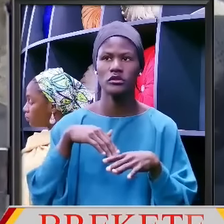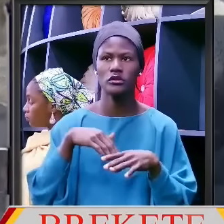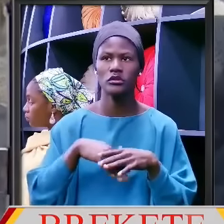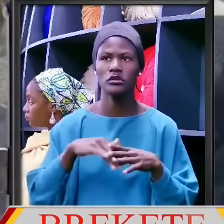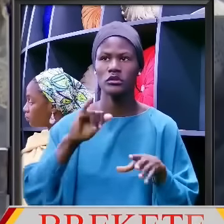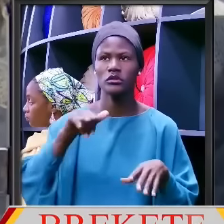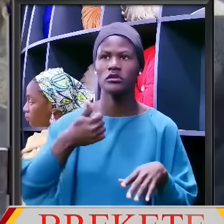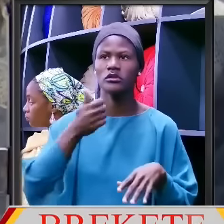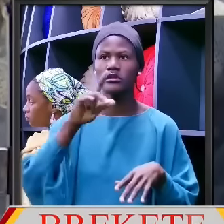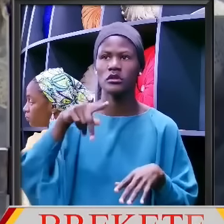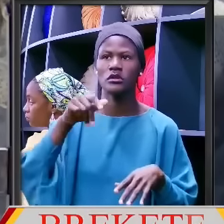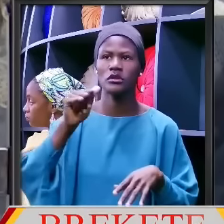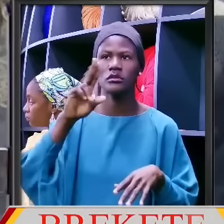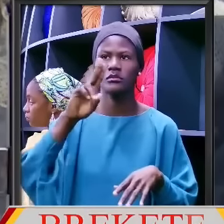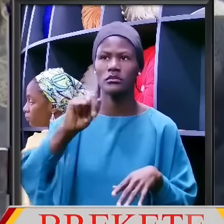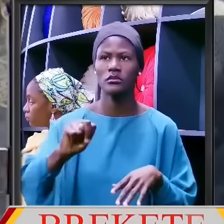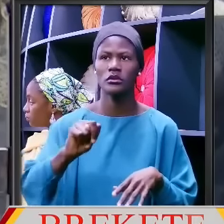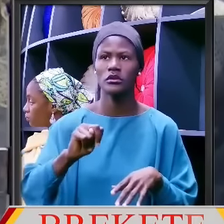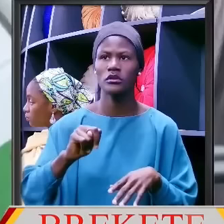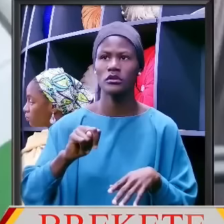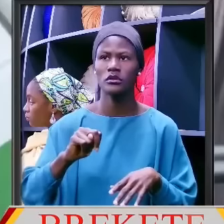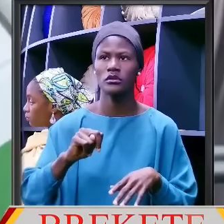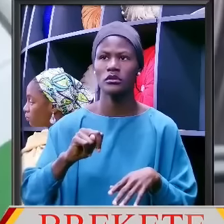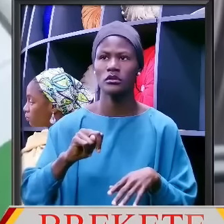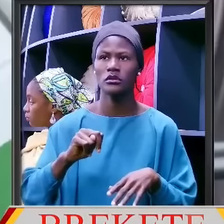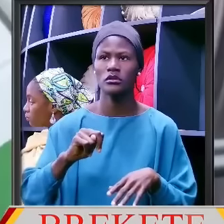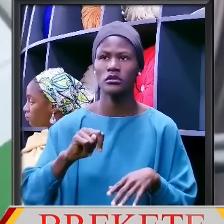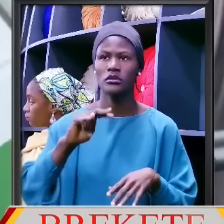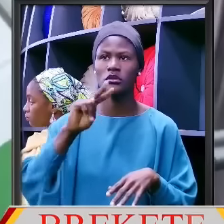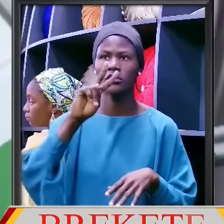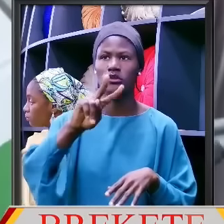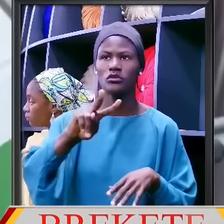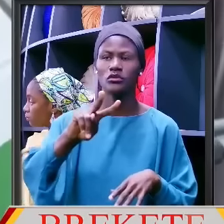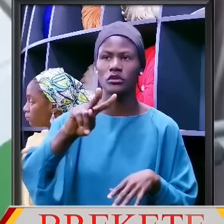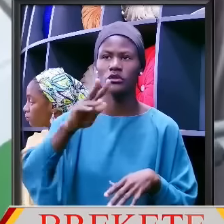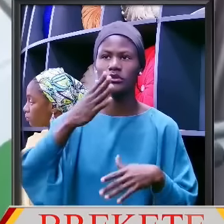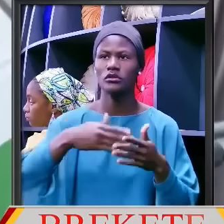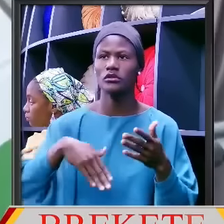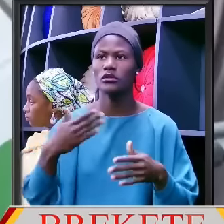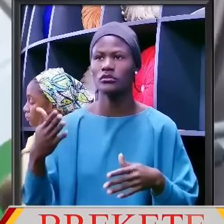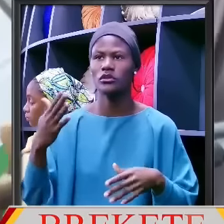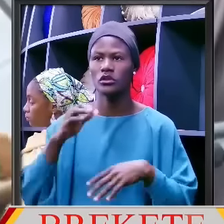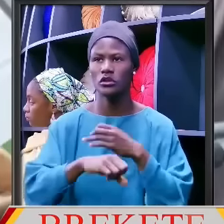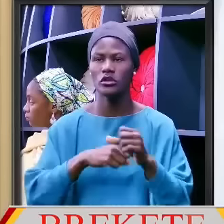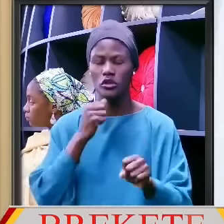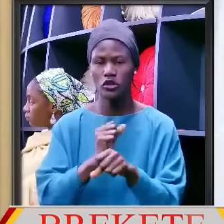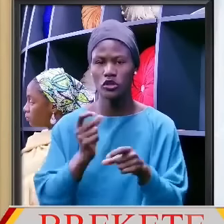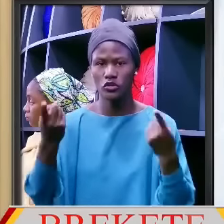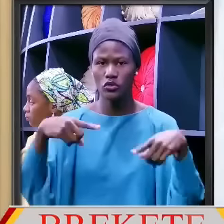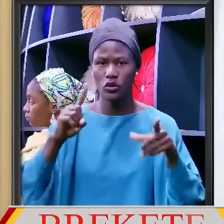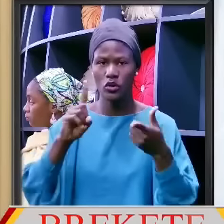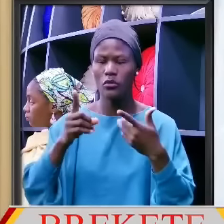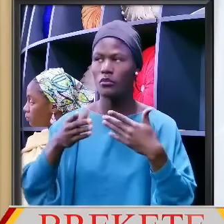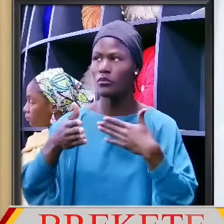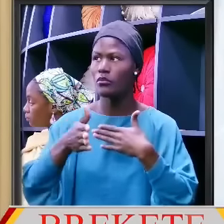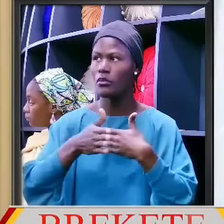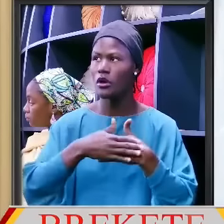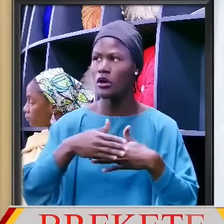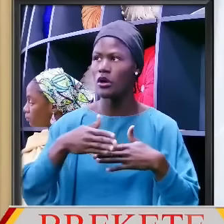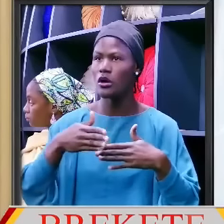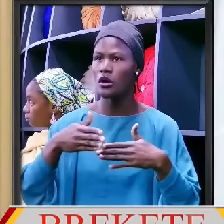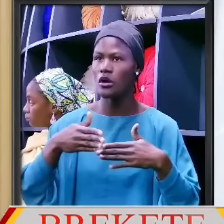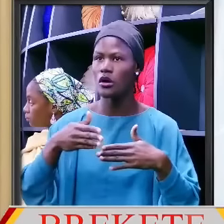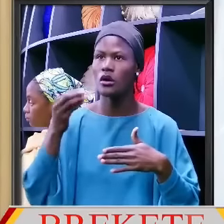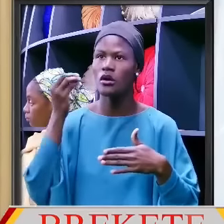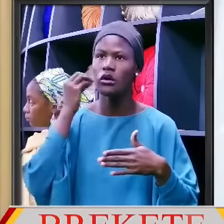years. 20-something years in Japan. After you don't stay for 20-something years? Yes. Now you can't come back home? No, I just come